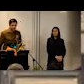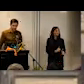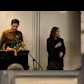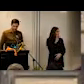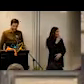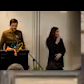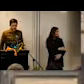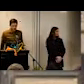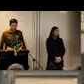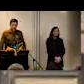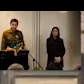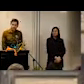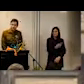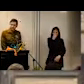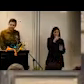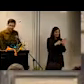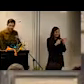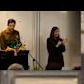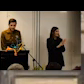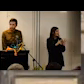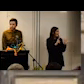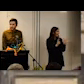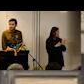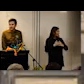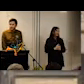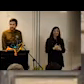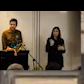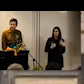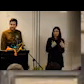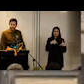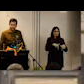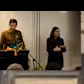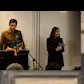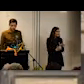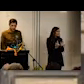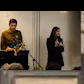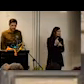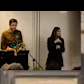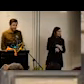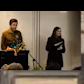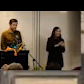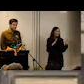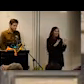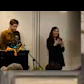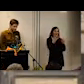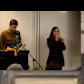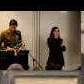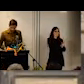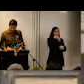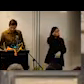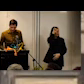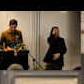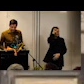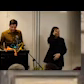Good afternoon, everyone. I'm Nathan, and I'm thrilled to be here today to talk to you about how to save a